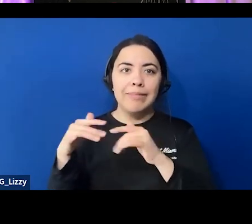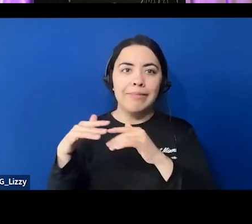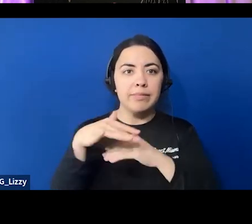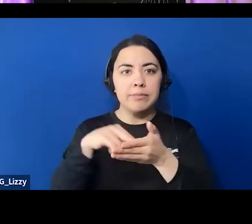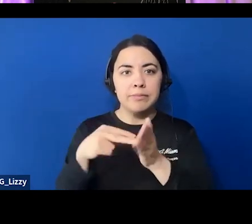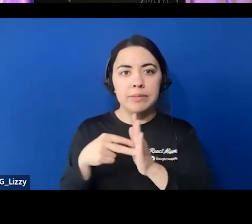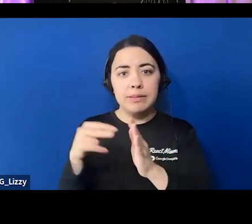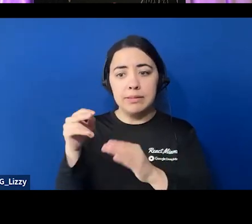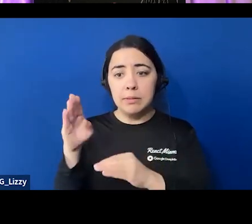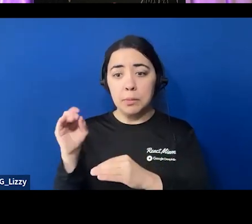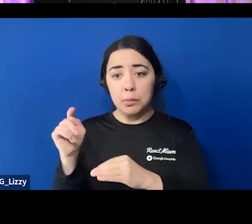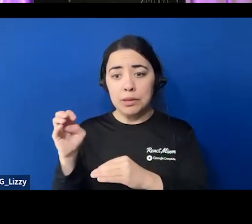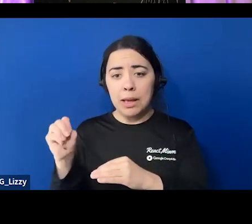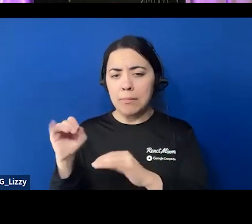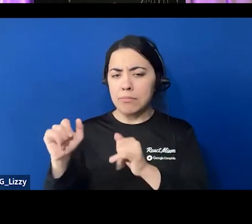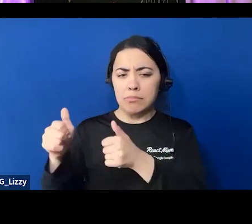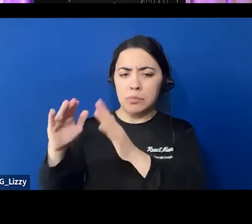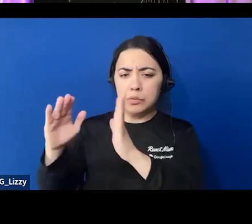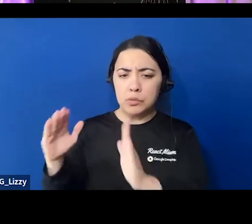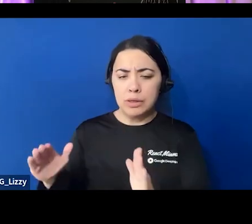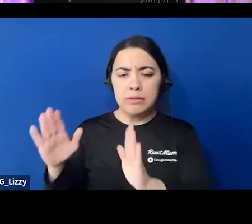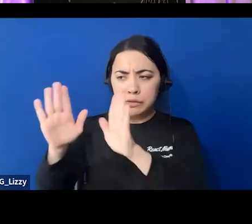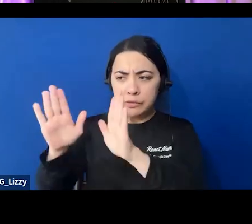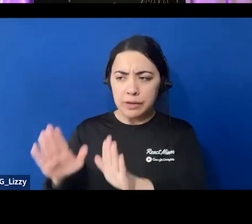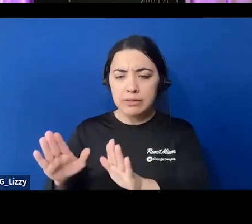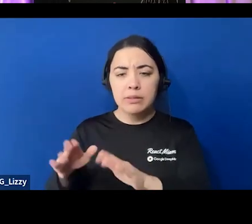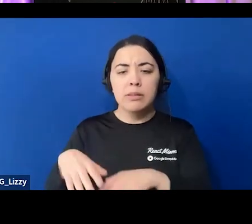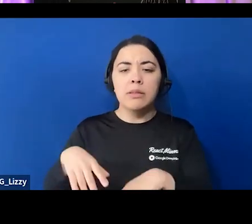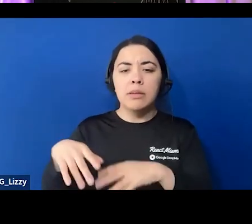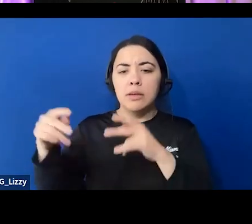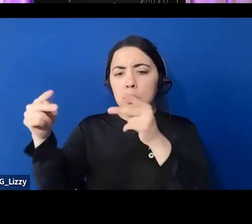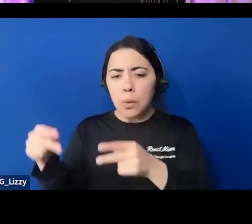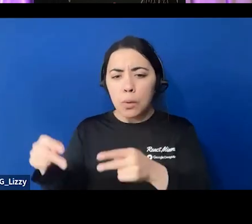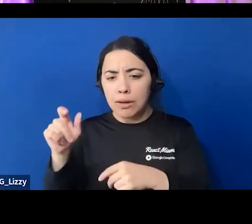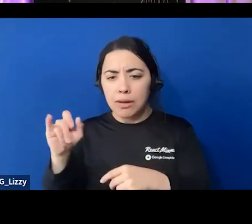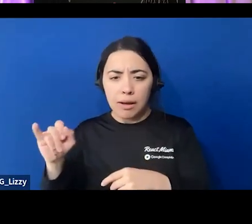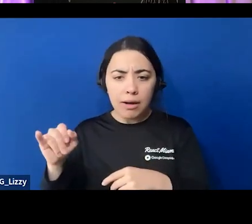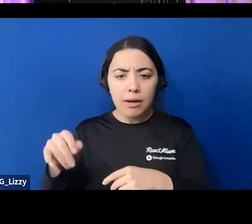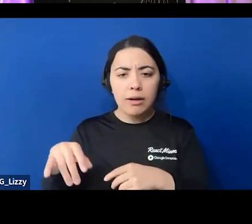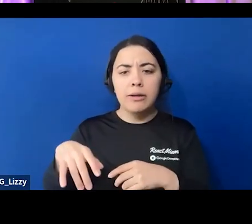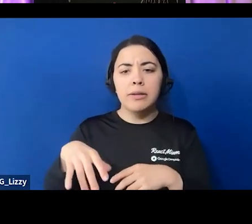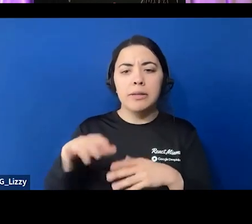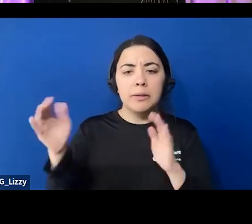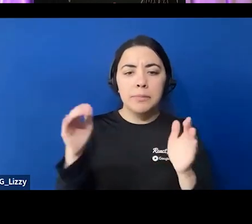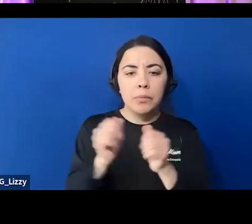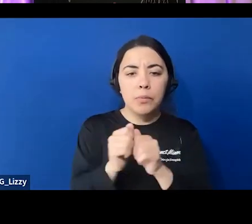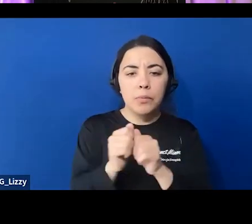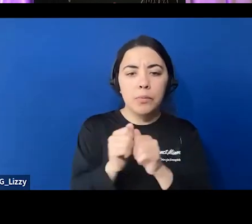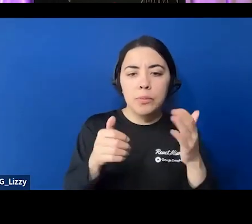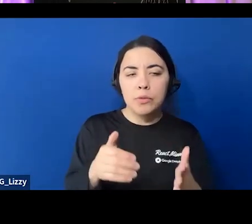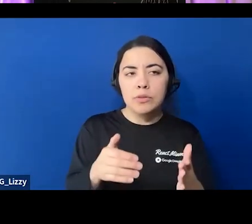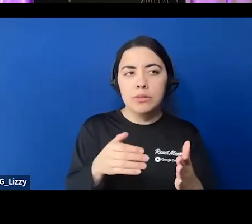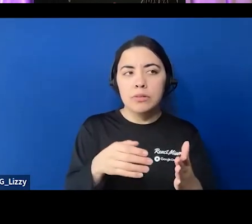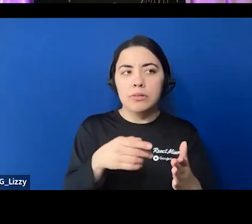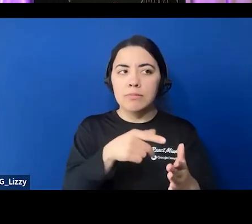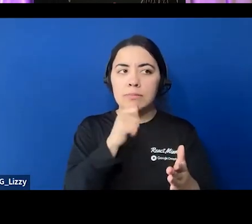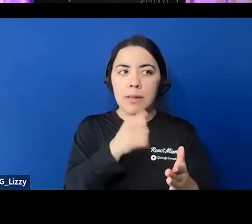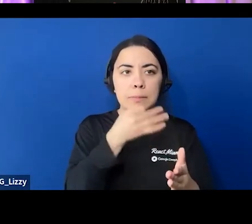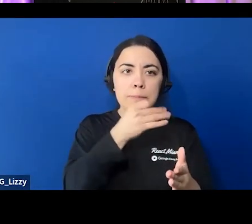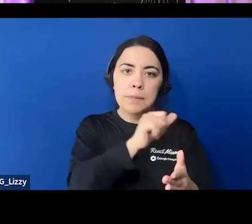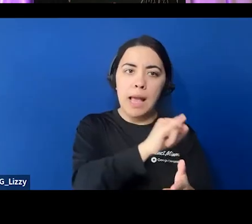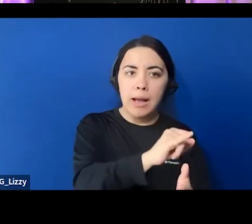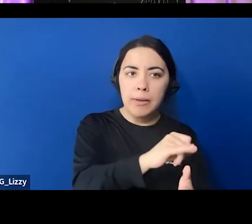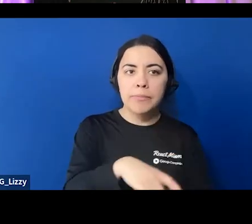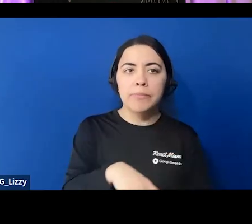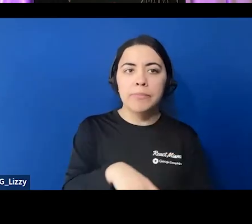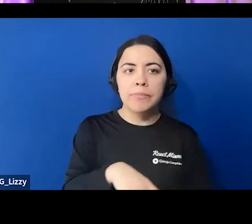that's great with AI can code circles around somebody who's a colleague of theirs that isn't. And if you've been doing this a while, you're not going to be able to call a favor into a